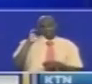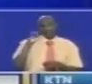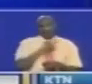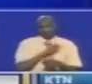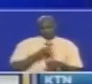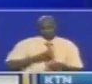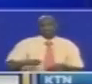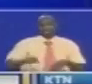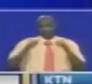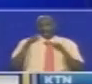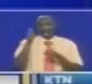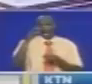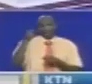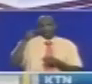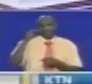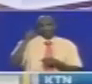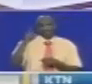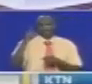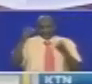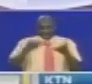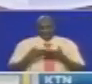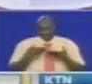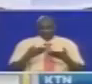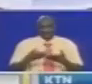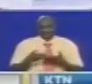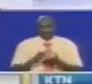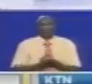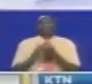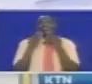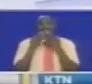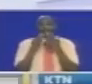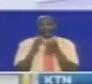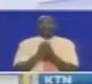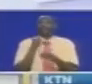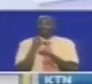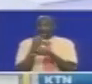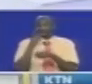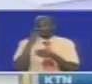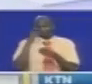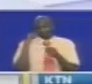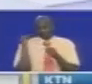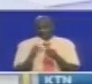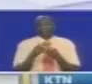Chairman Ahmed Issack Hassan. Karibu bwana chairman. Thank you. Now 12 months on,